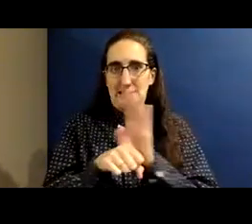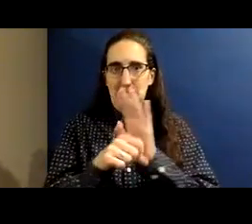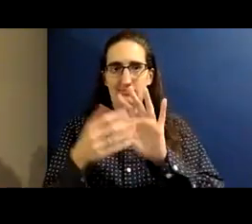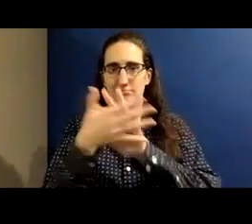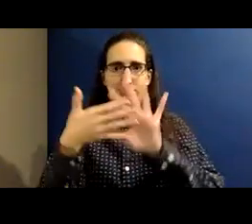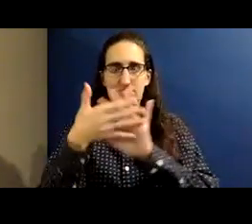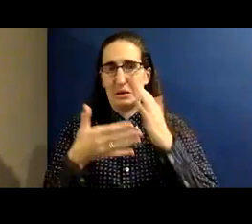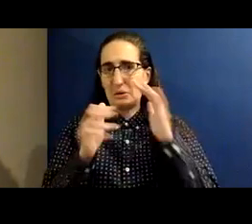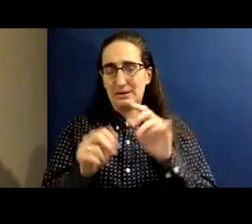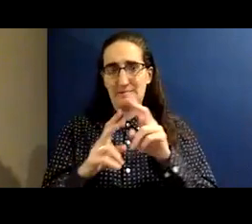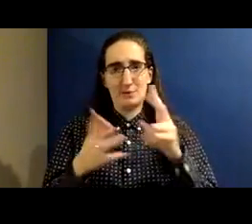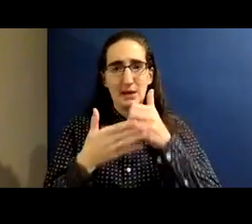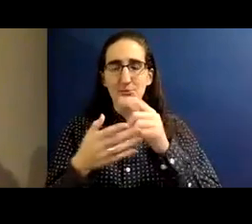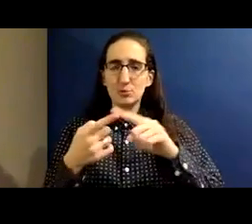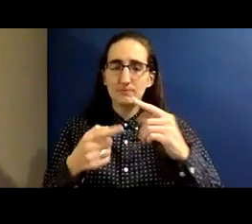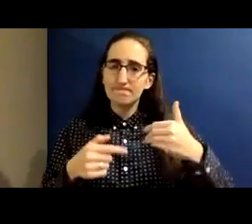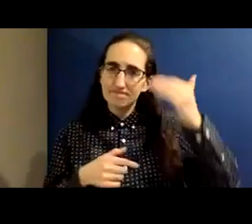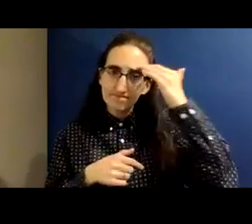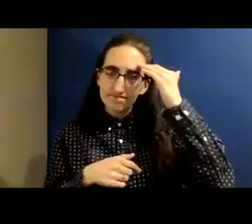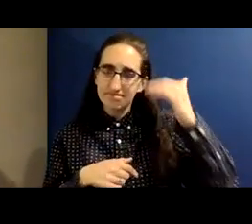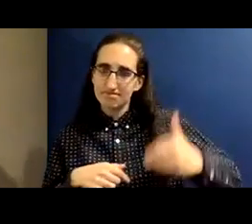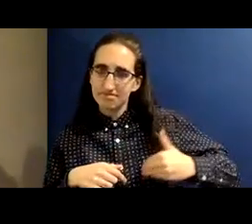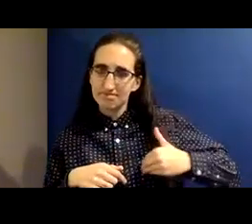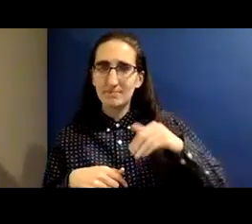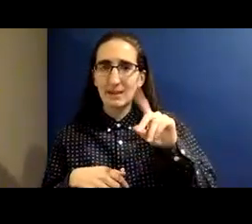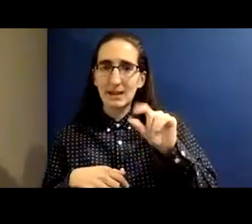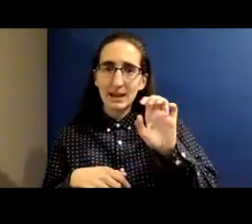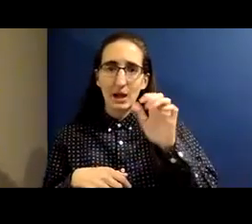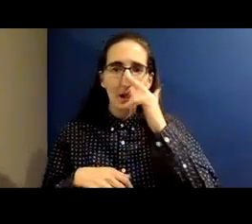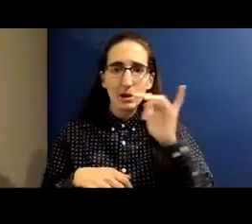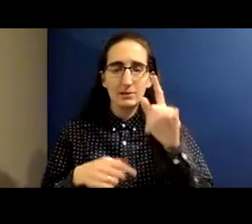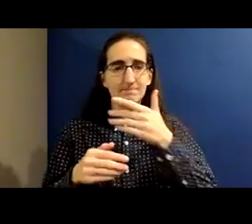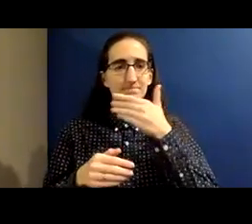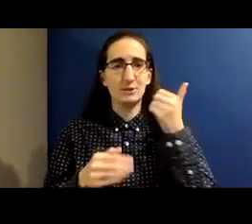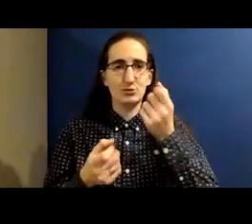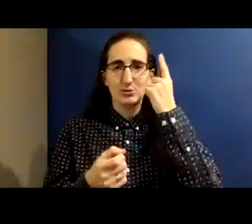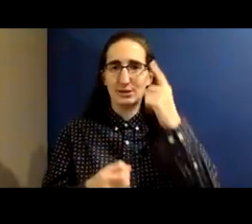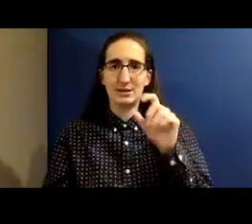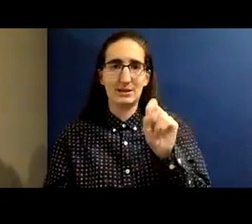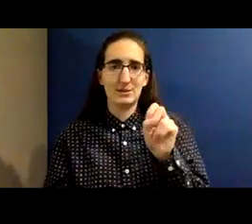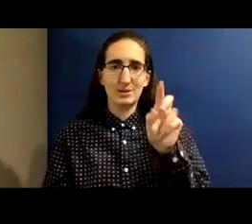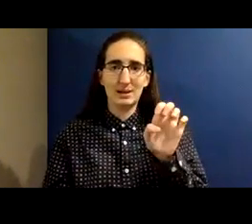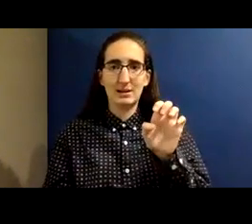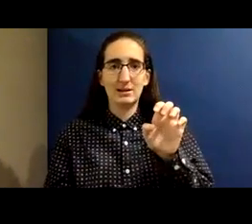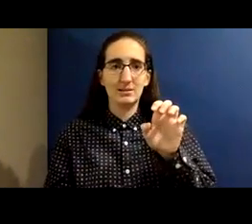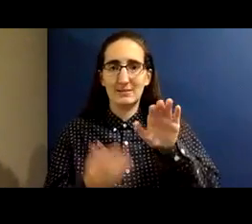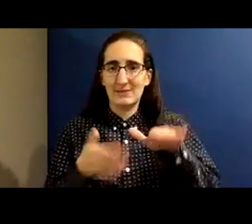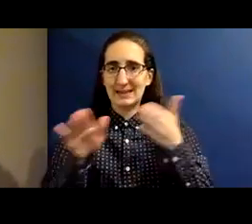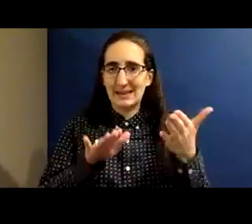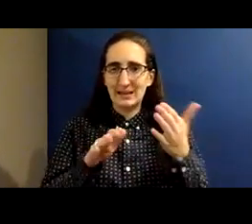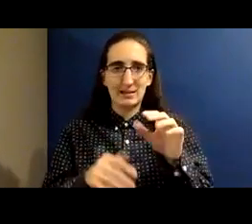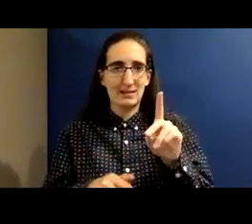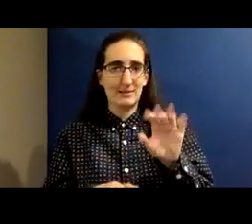be really helpful just to get a sense of what our data looks like to understand better what suicide fatality data is. How do we understand